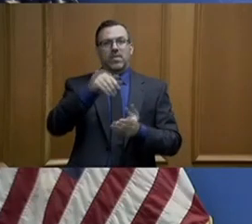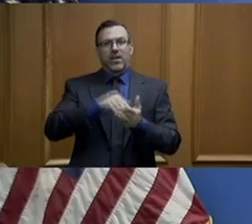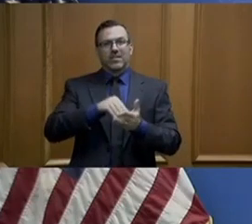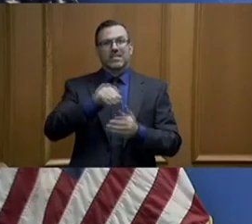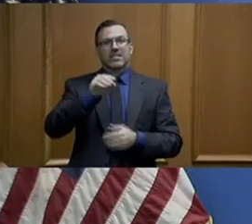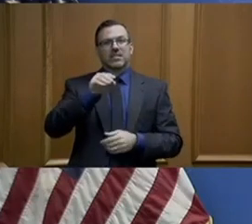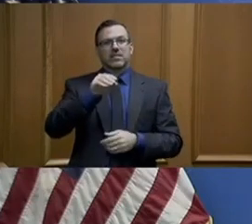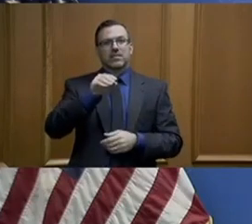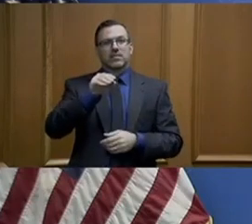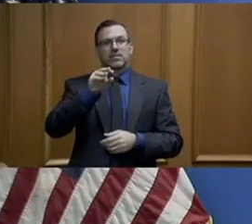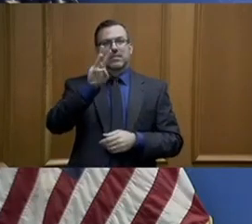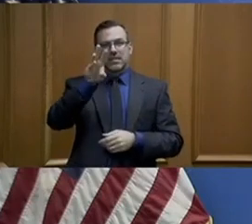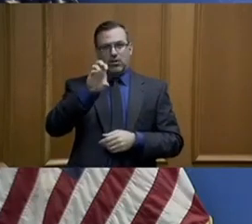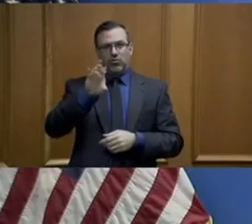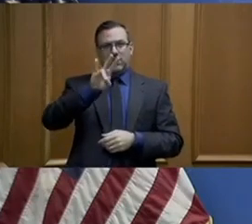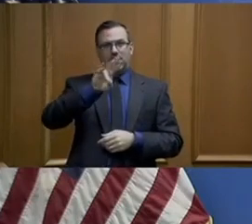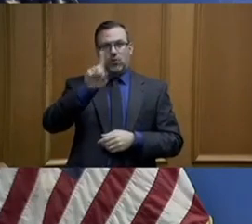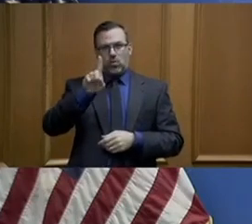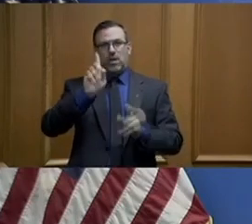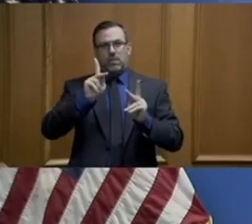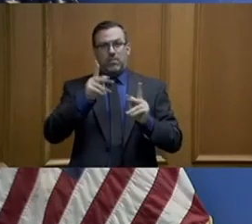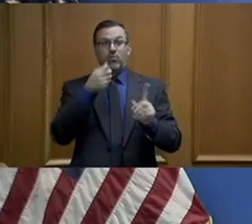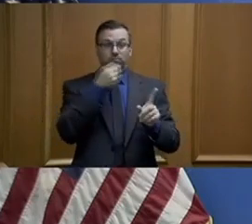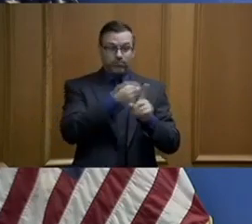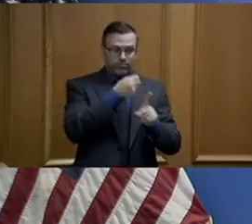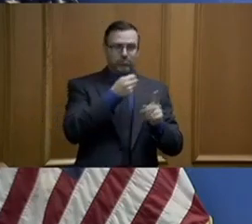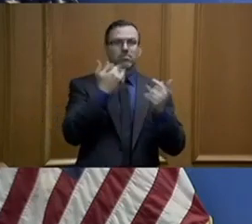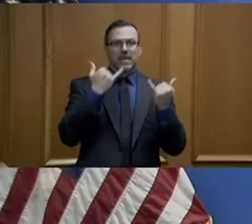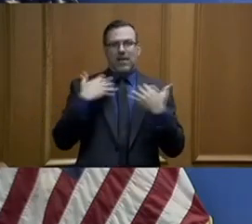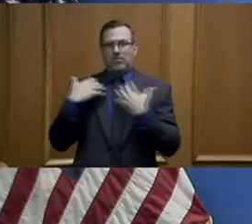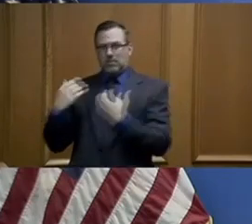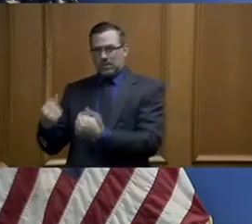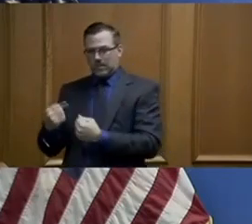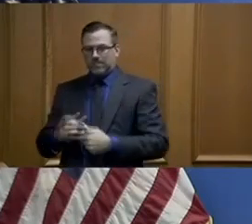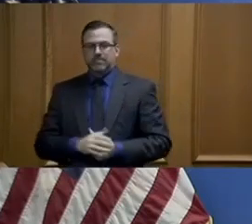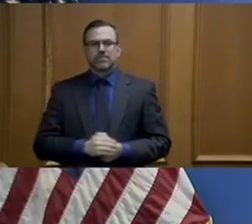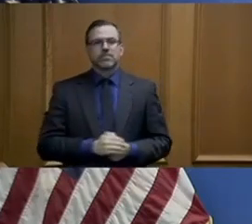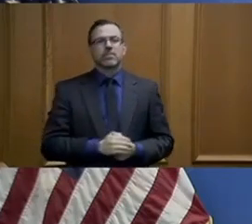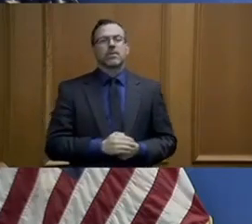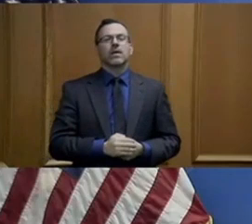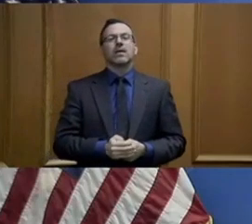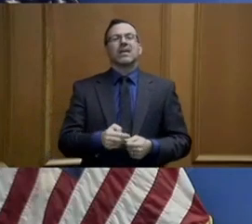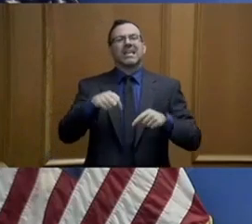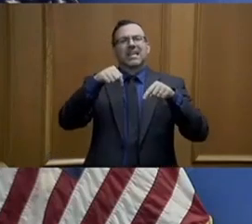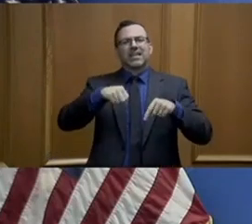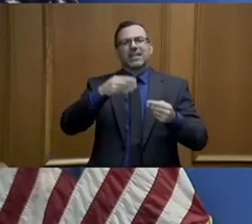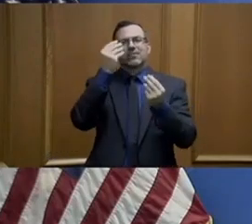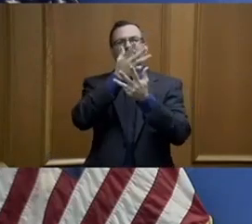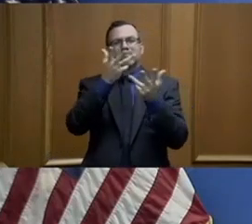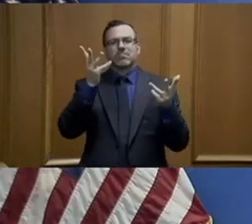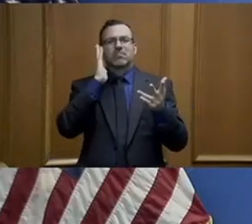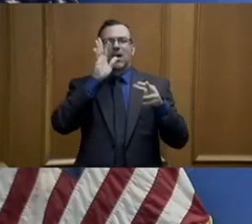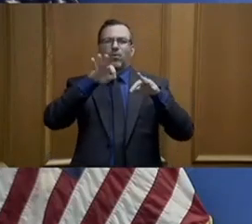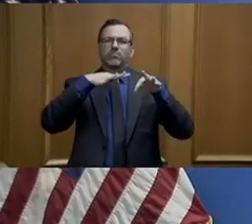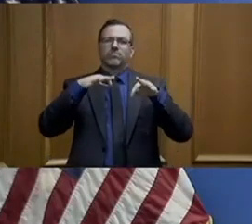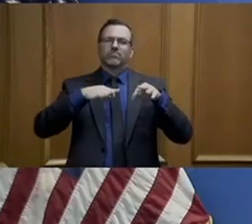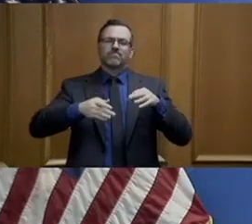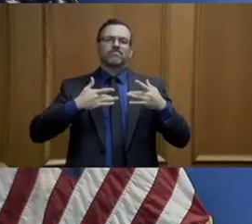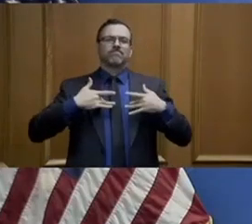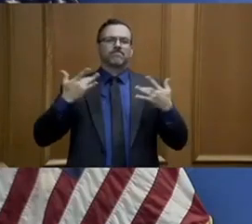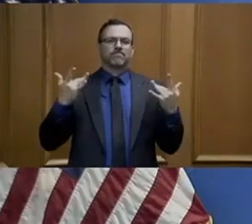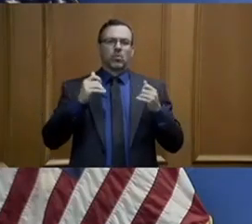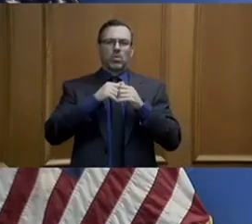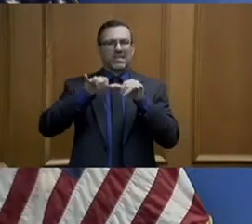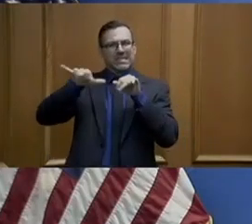recovered cases. During this briefing, I'll outline the next steps for our Safer at Home order, as well as our efforts to